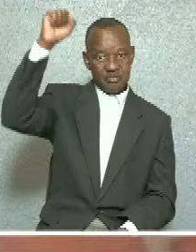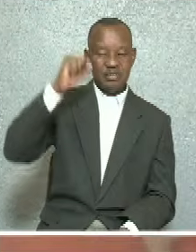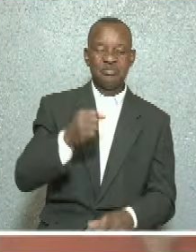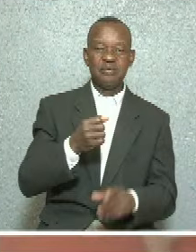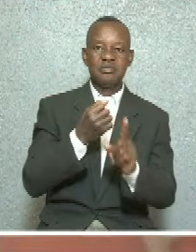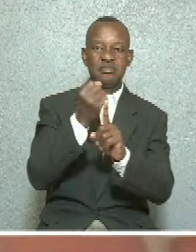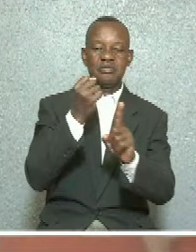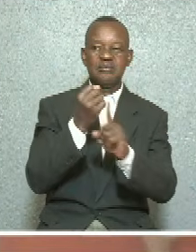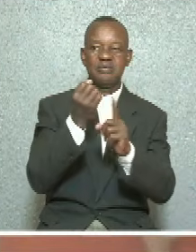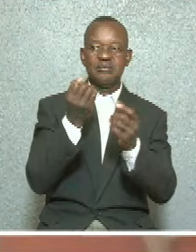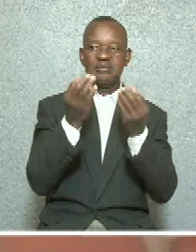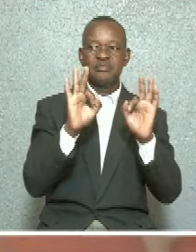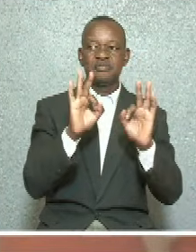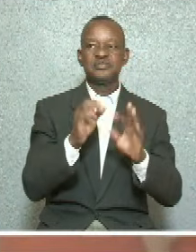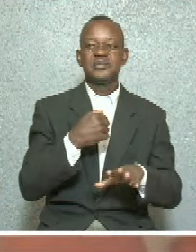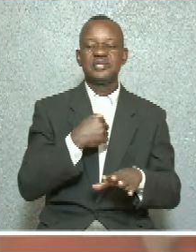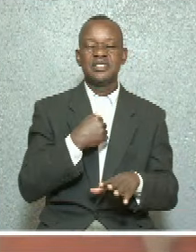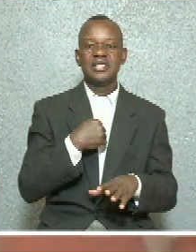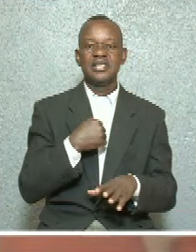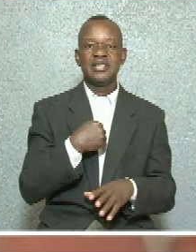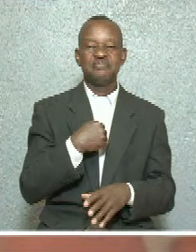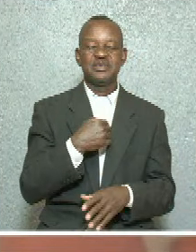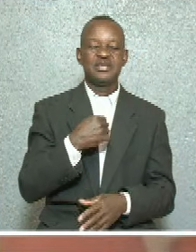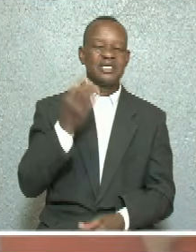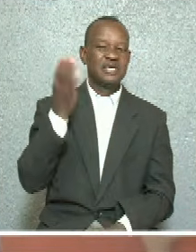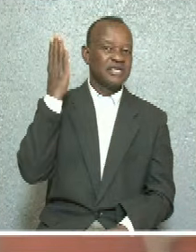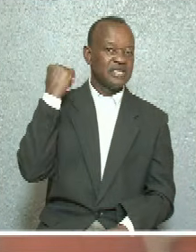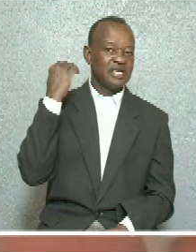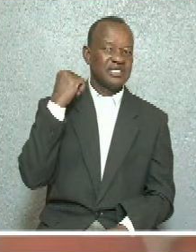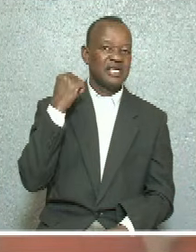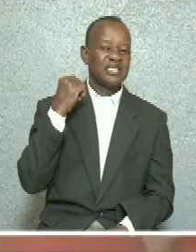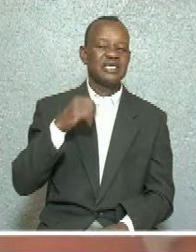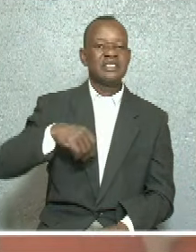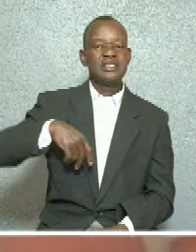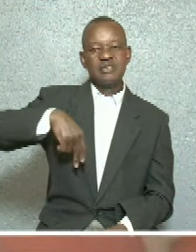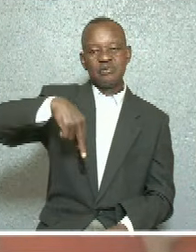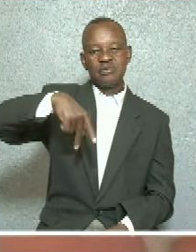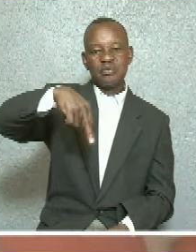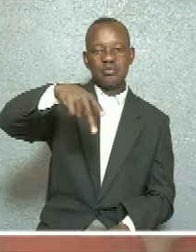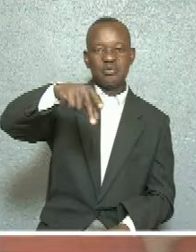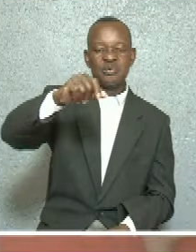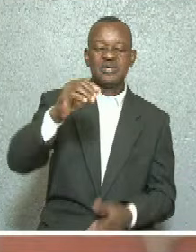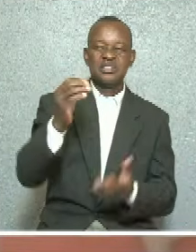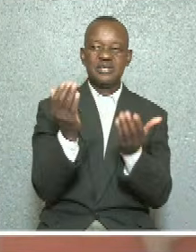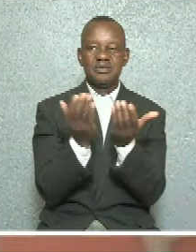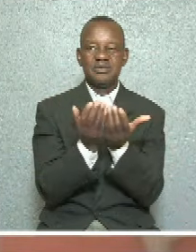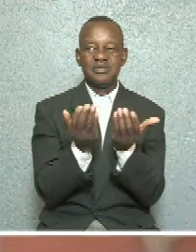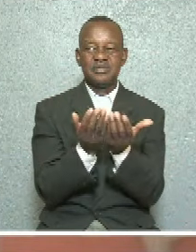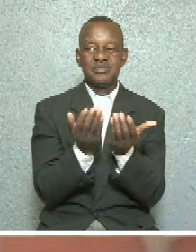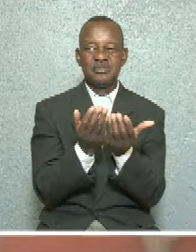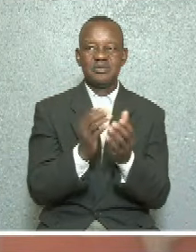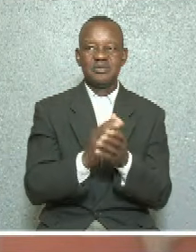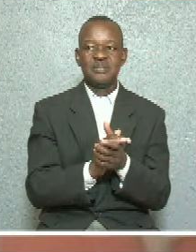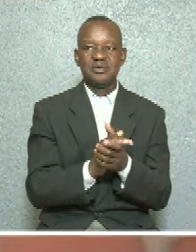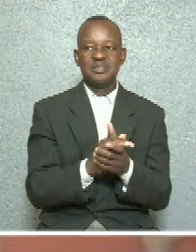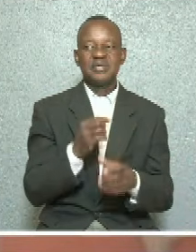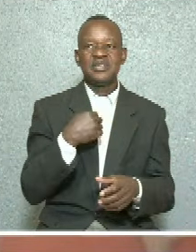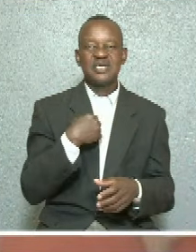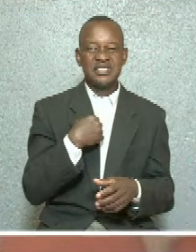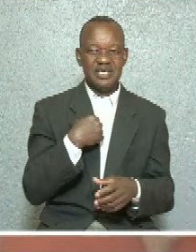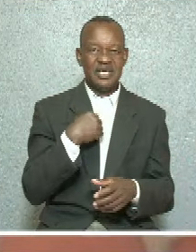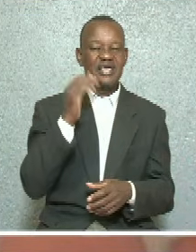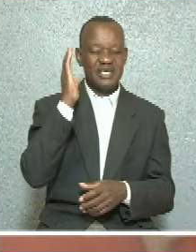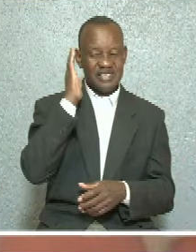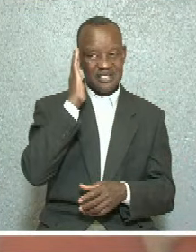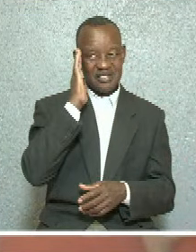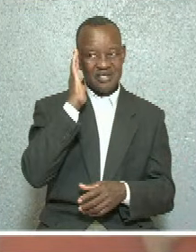that I went to always had 100% pass rate. And I knew a lot of these scholars. They were my